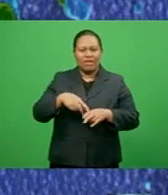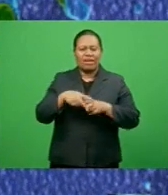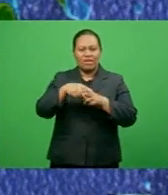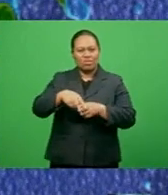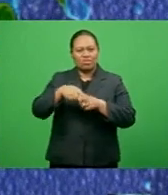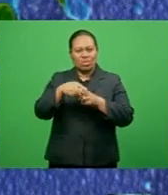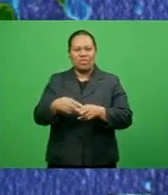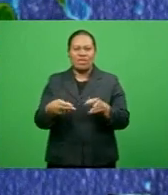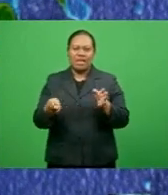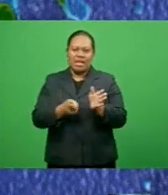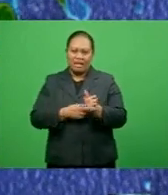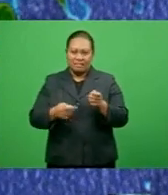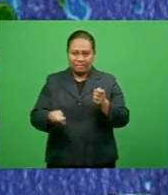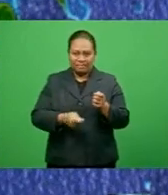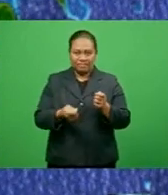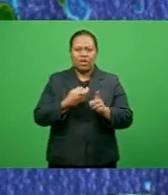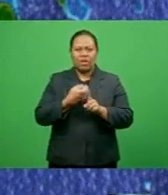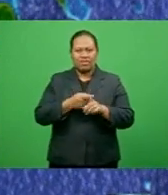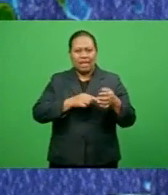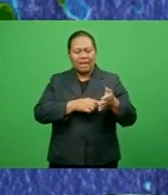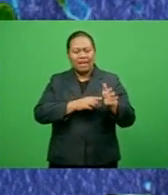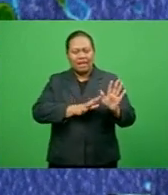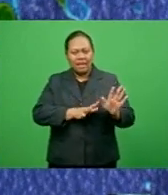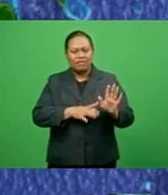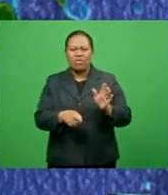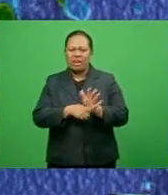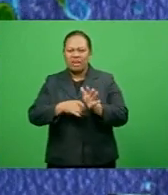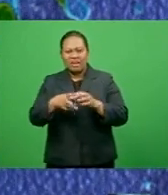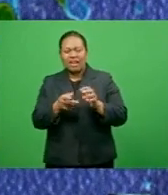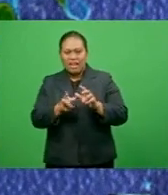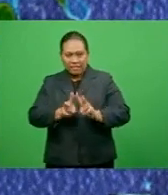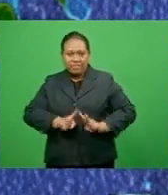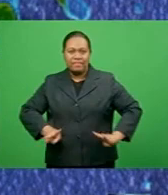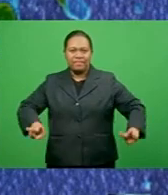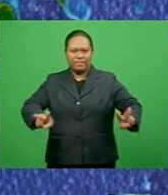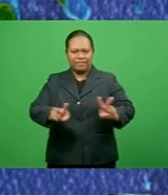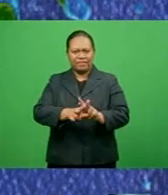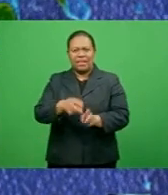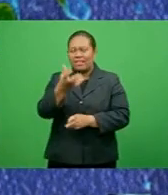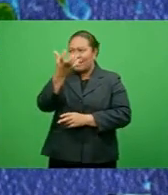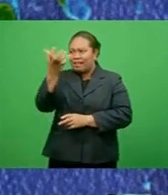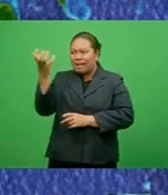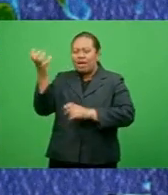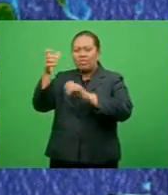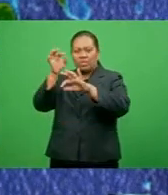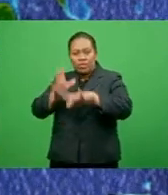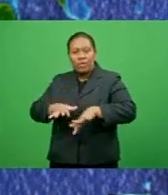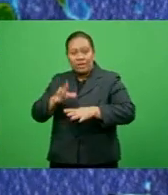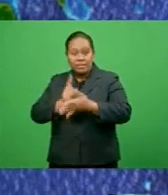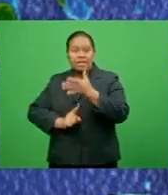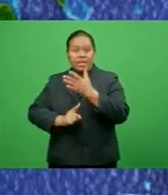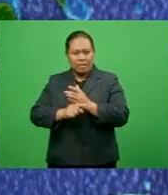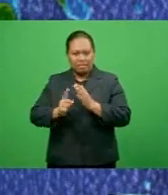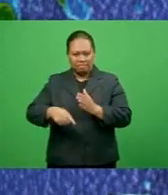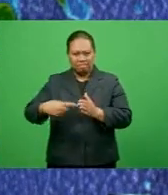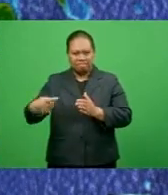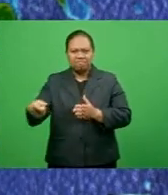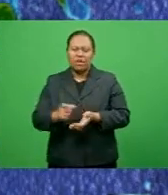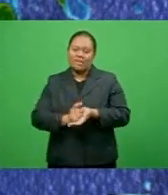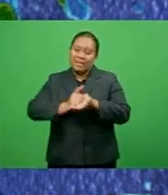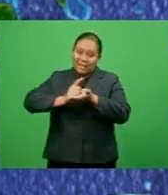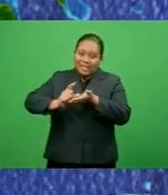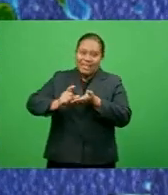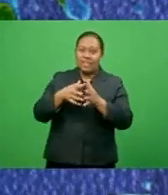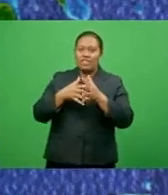Nangali, Korvo to Rakiraki in Vitilevu. Cloud and rain bands affecting the group are expected to gradually clear from the west later